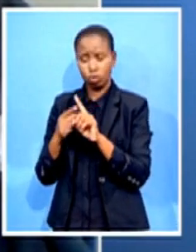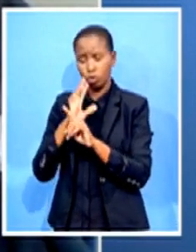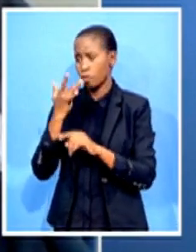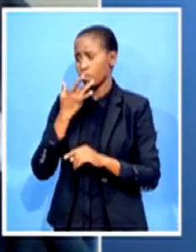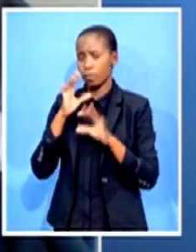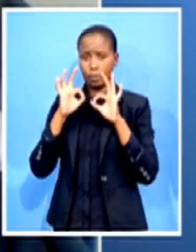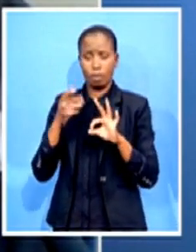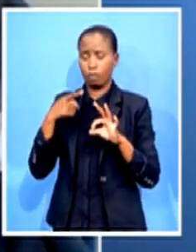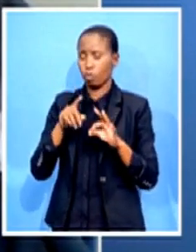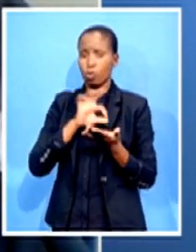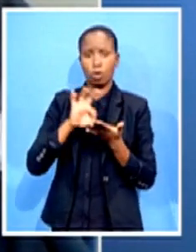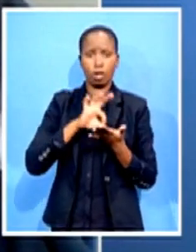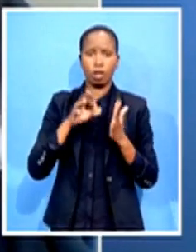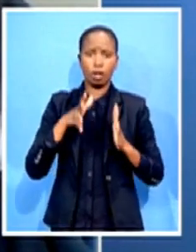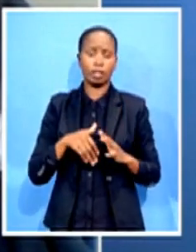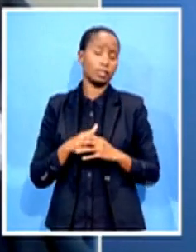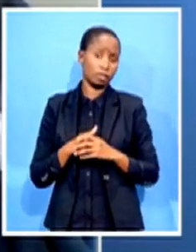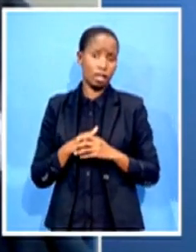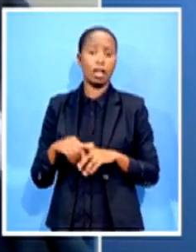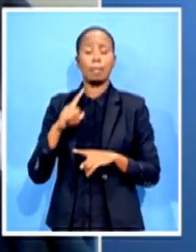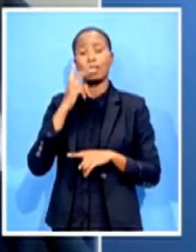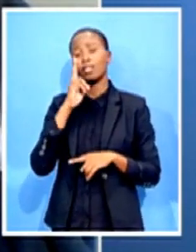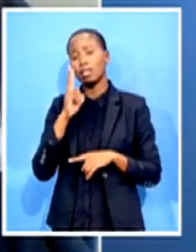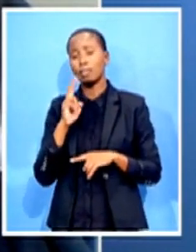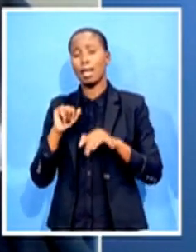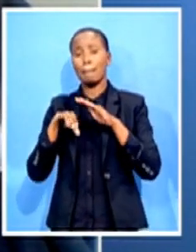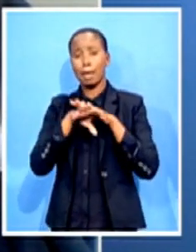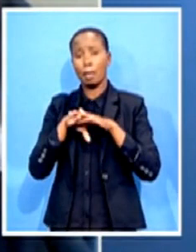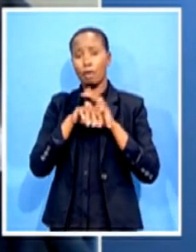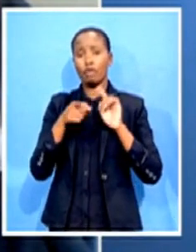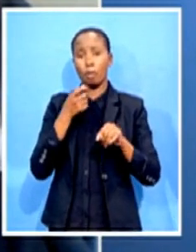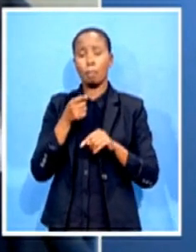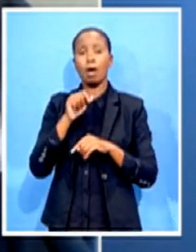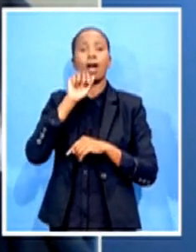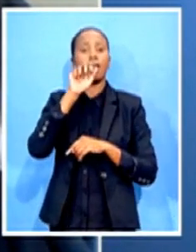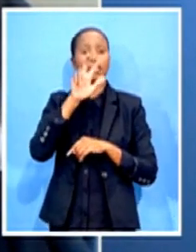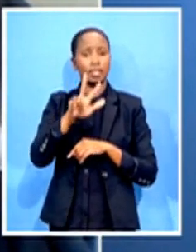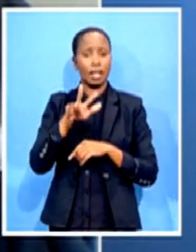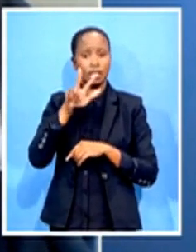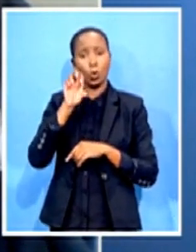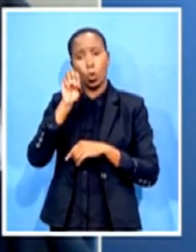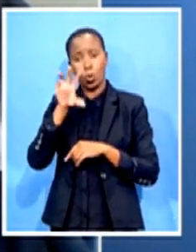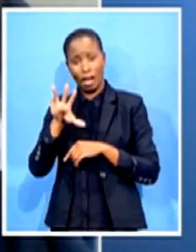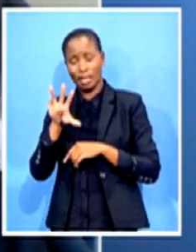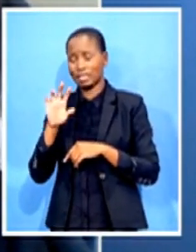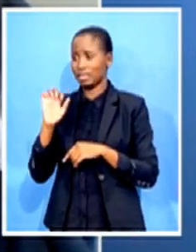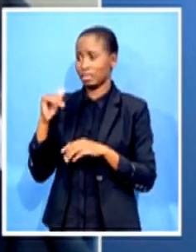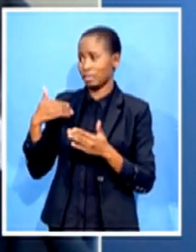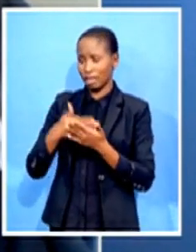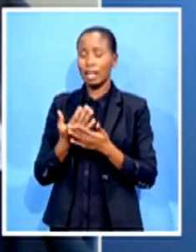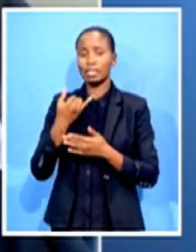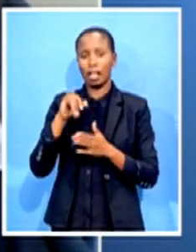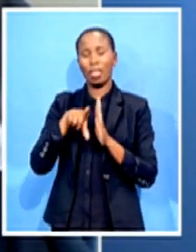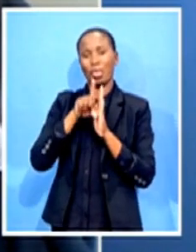the minimum wage of 1909, it's still below the national minimum wage. So we are very